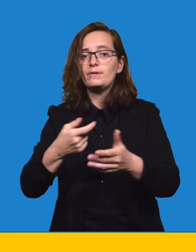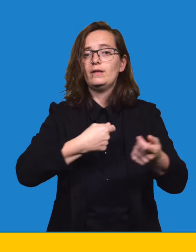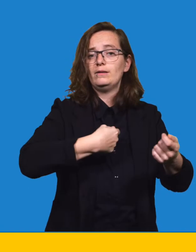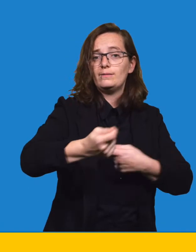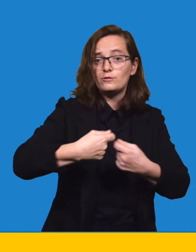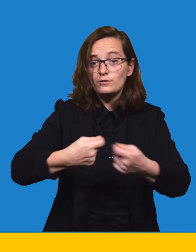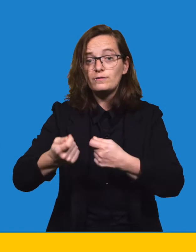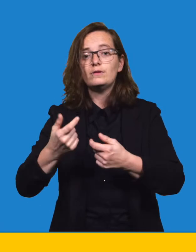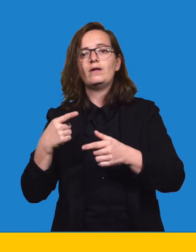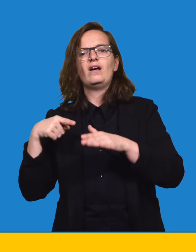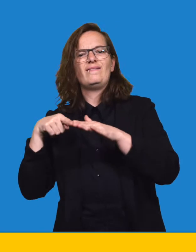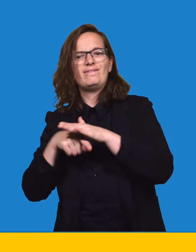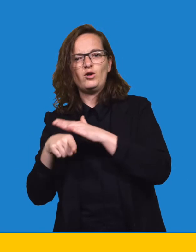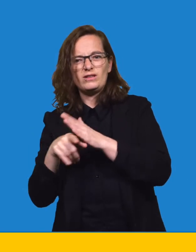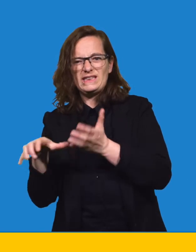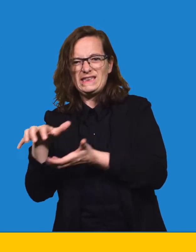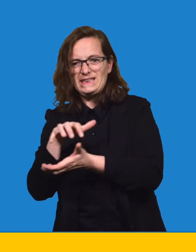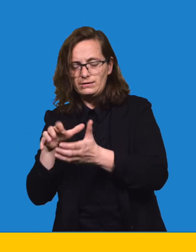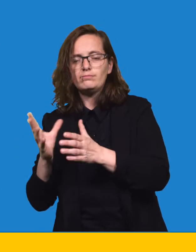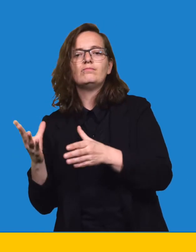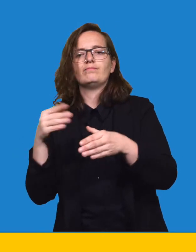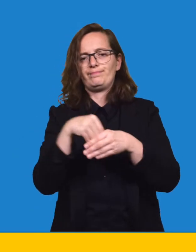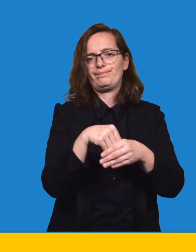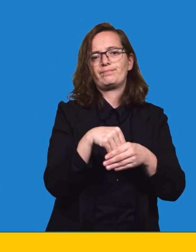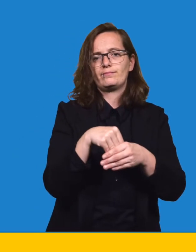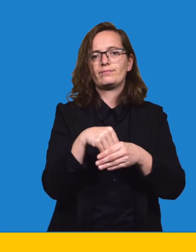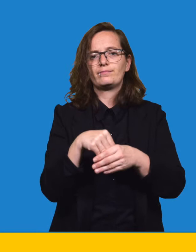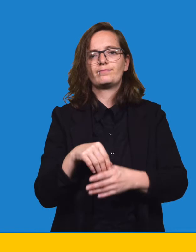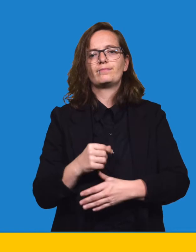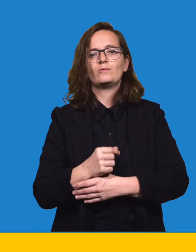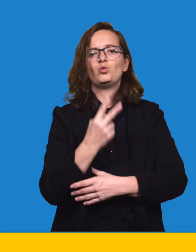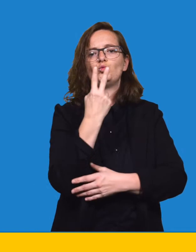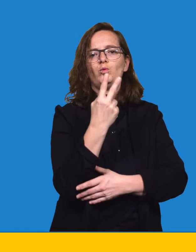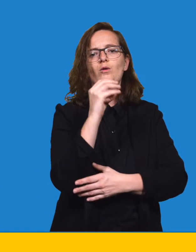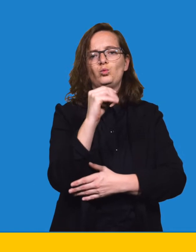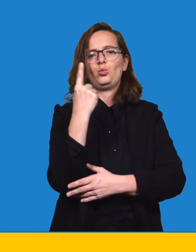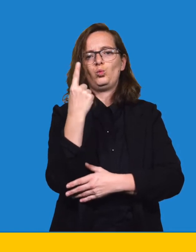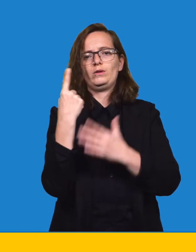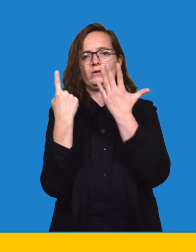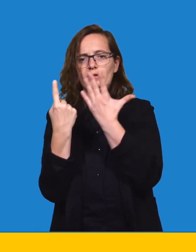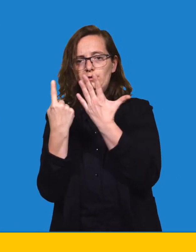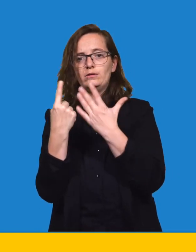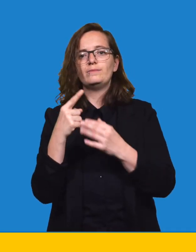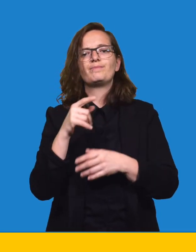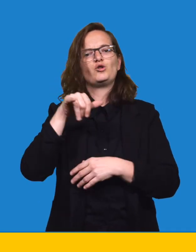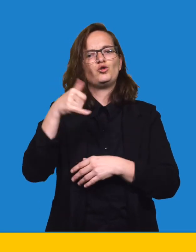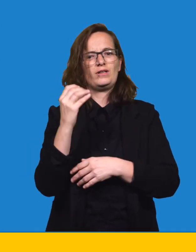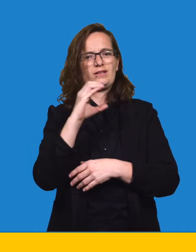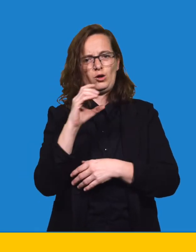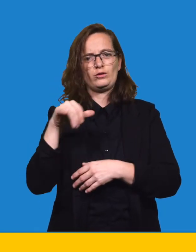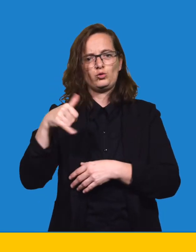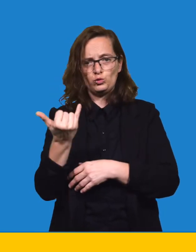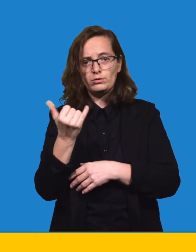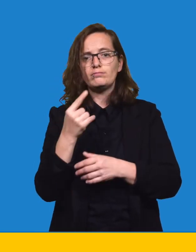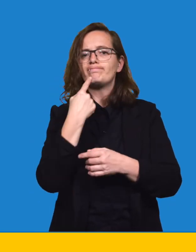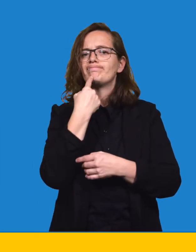challenges, both humanitarian and economic, especially with the refugee crisis at its borders. In 2016, Jean-Claude